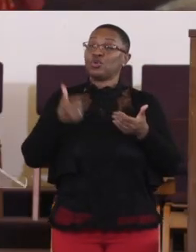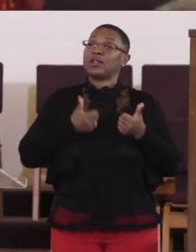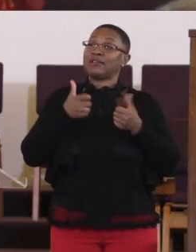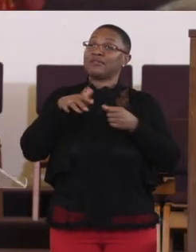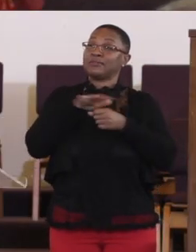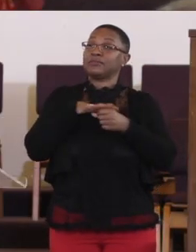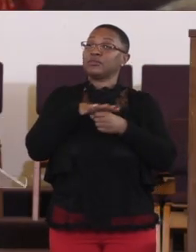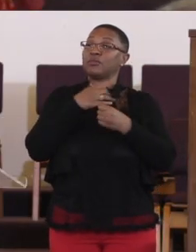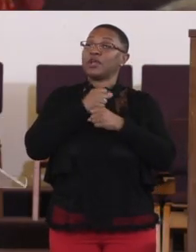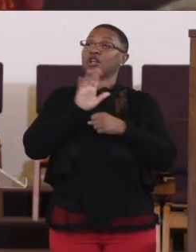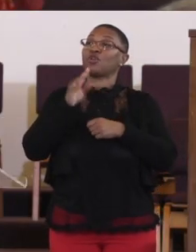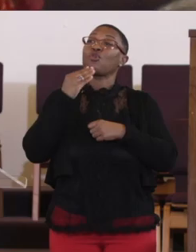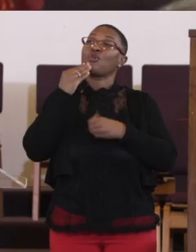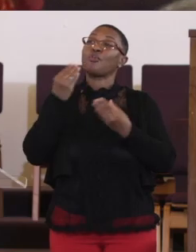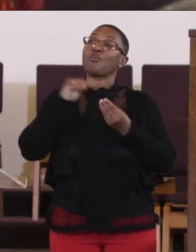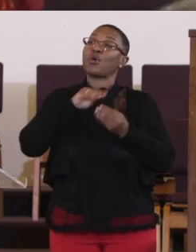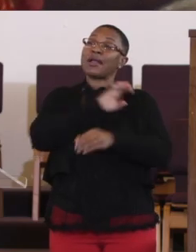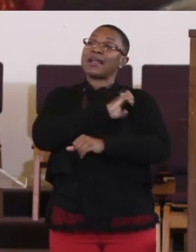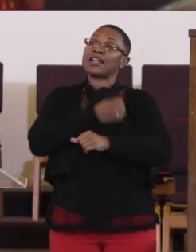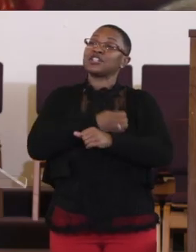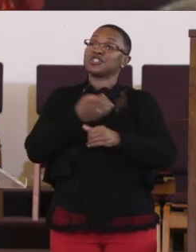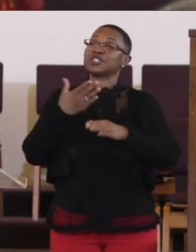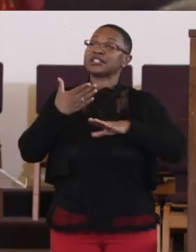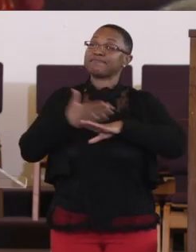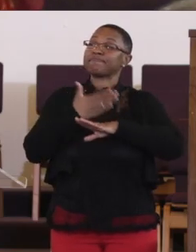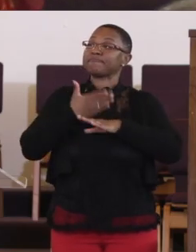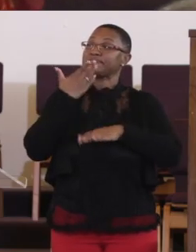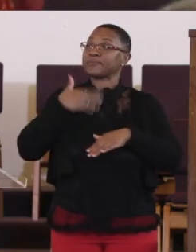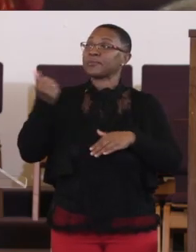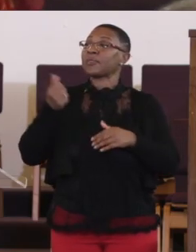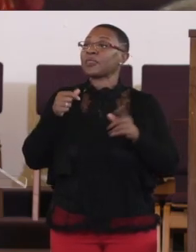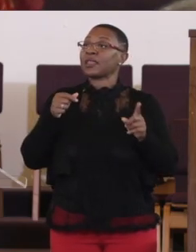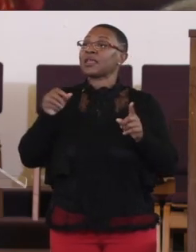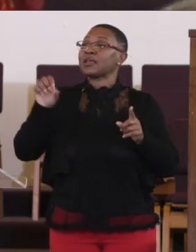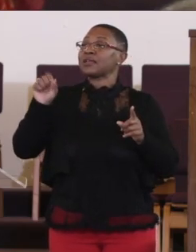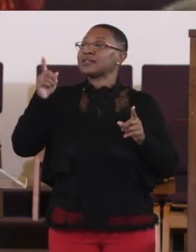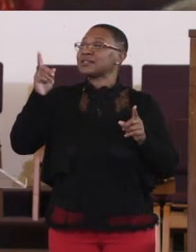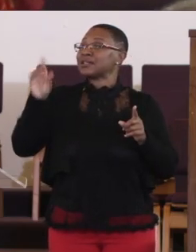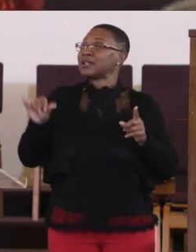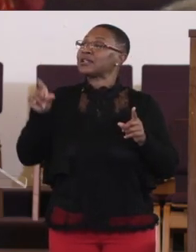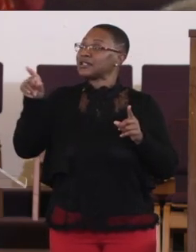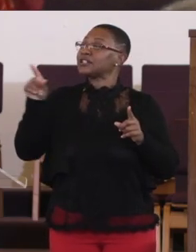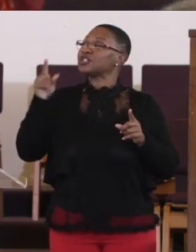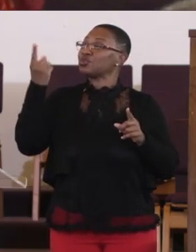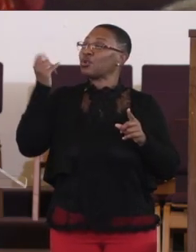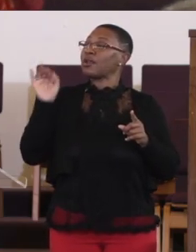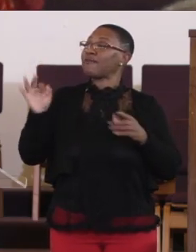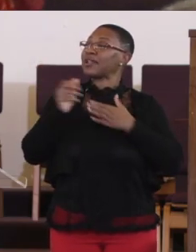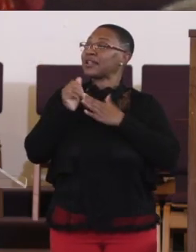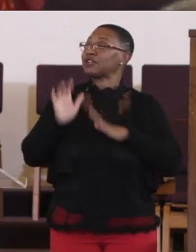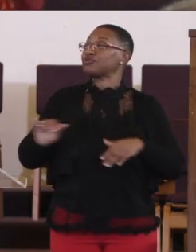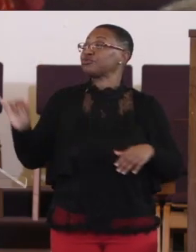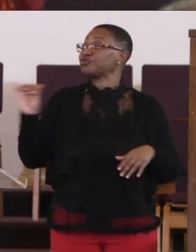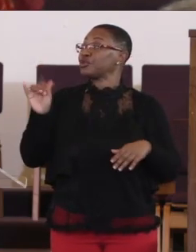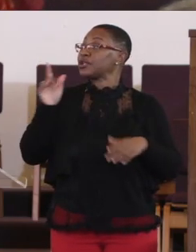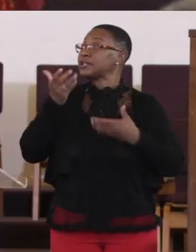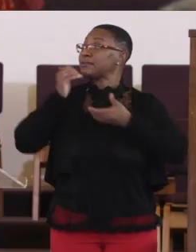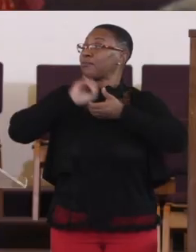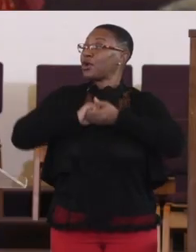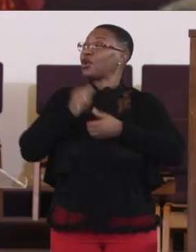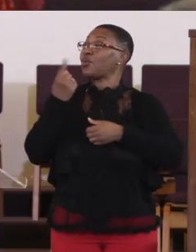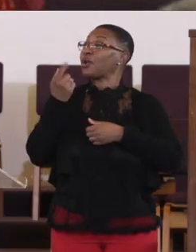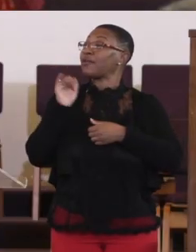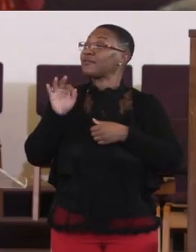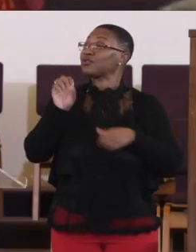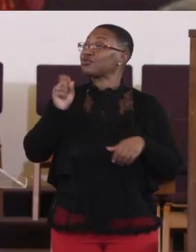more energy efficient. So the neighborhoods, and Sandra Turner Handy was up here before. She was one of the leaders that's partnering on one of those